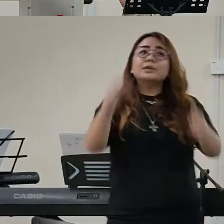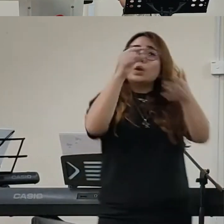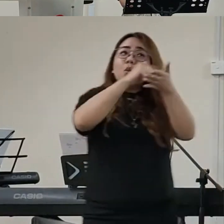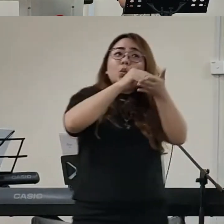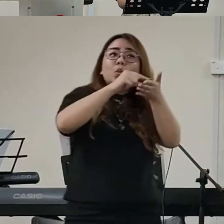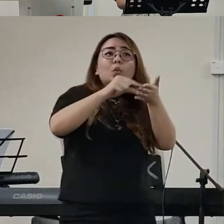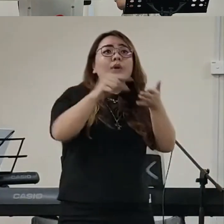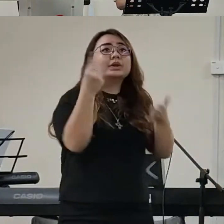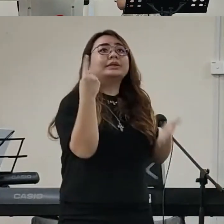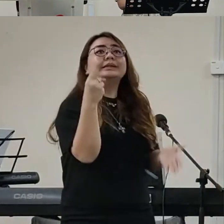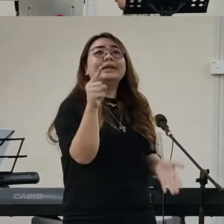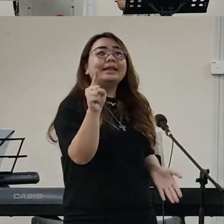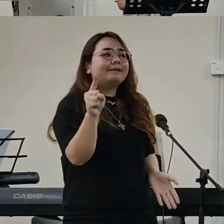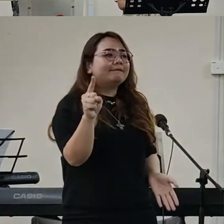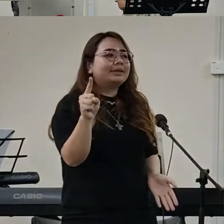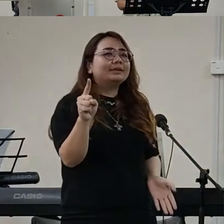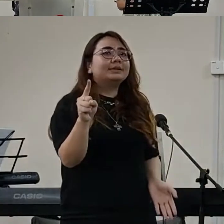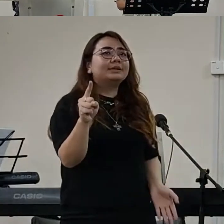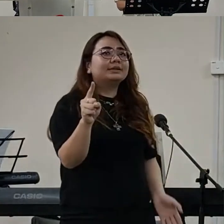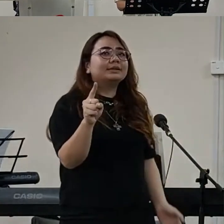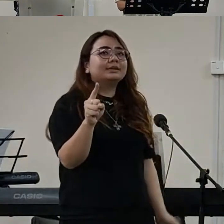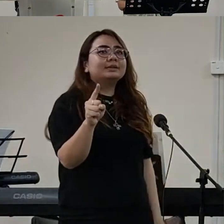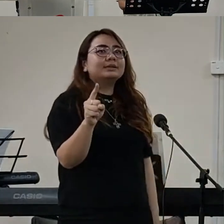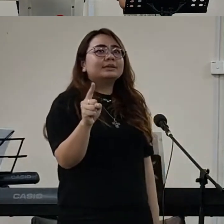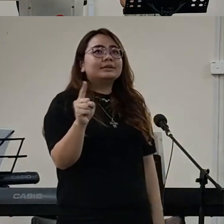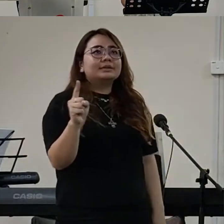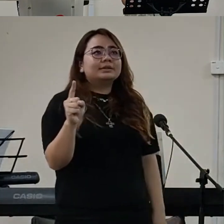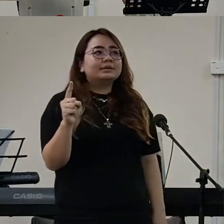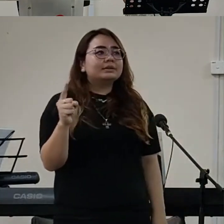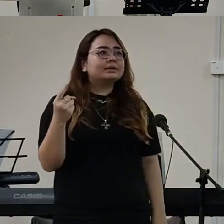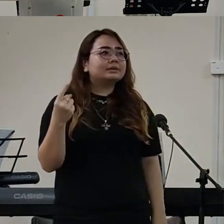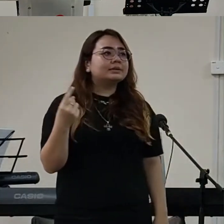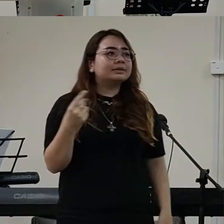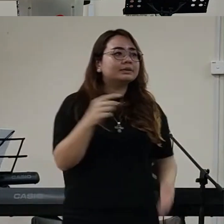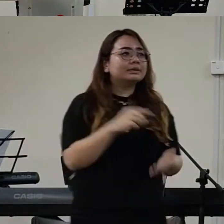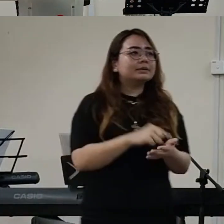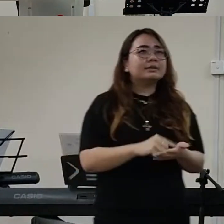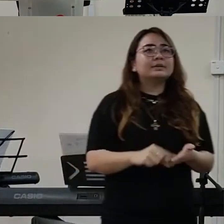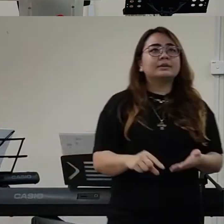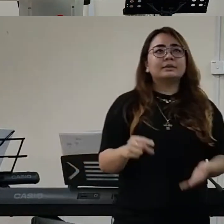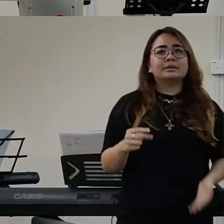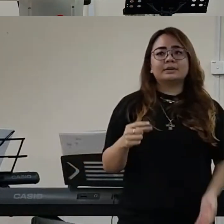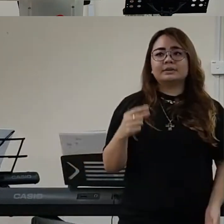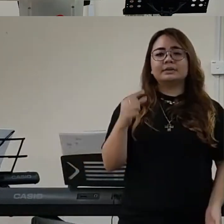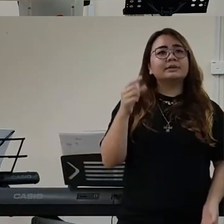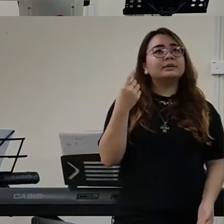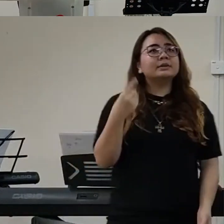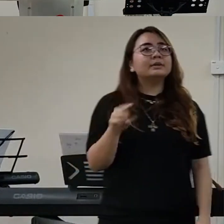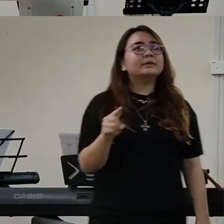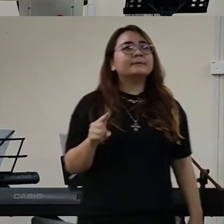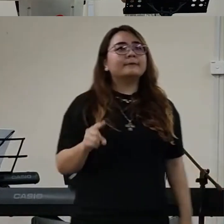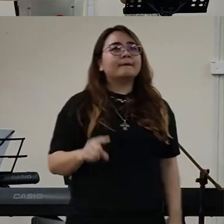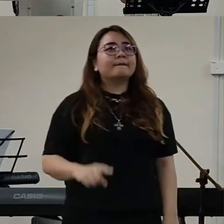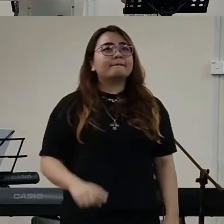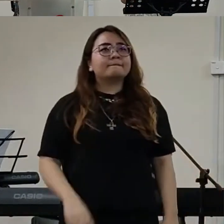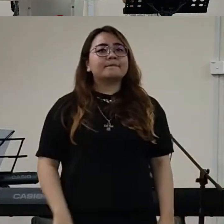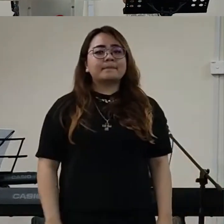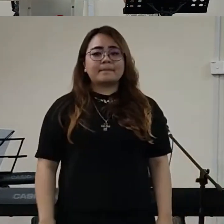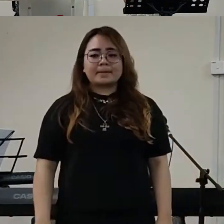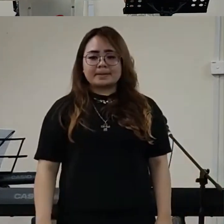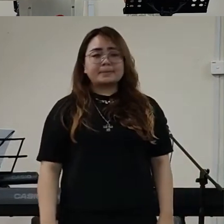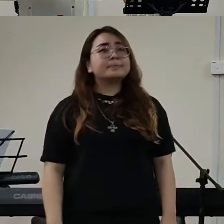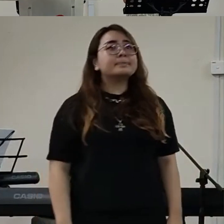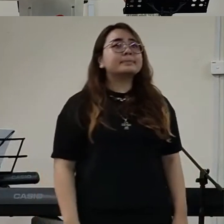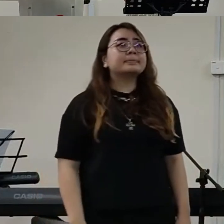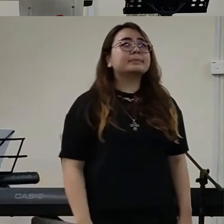I'm skipping a few verses, not because they're not important, but you just go for the context of what I want about to say, then I'm going to verse